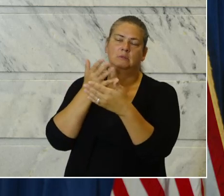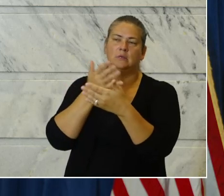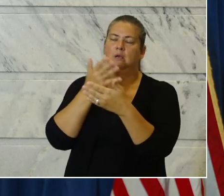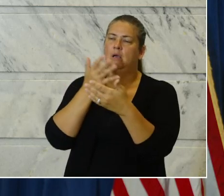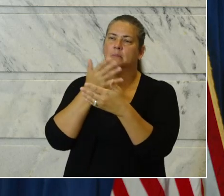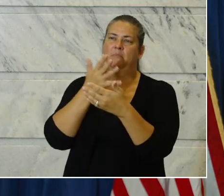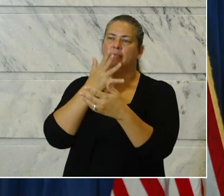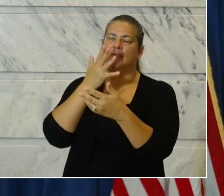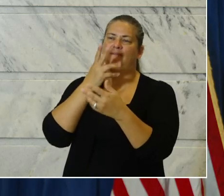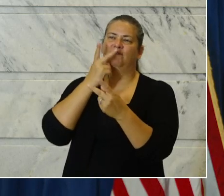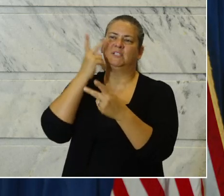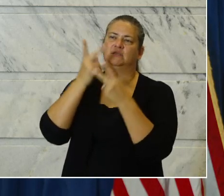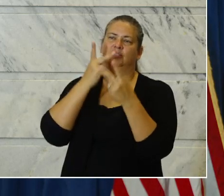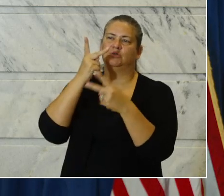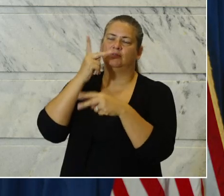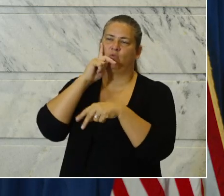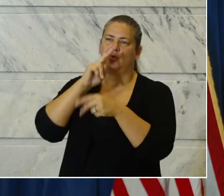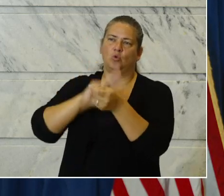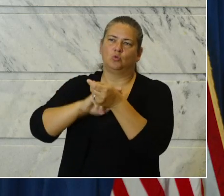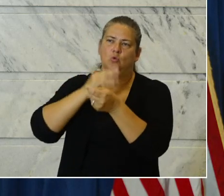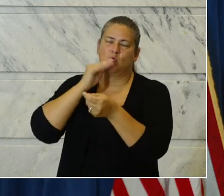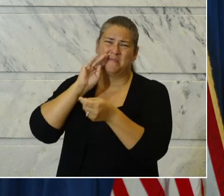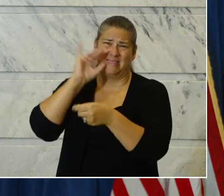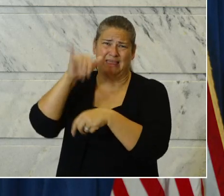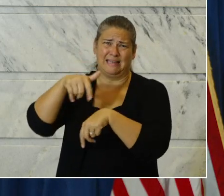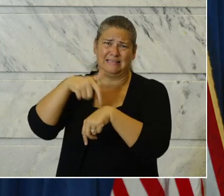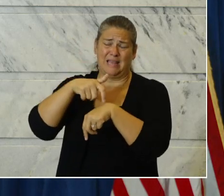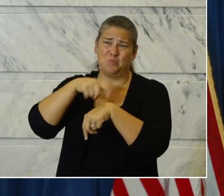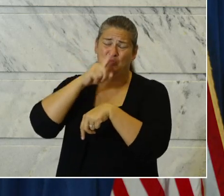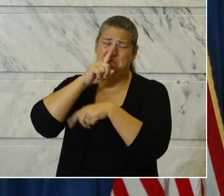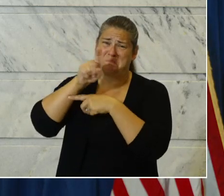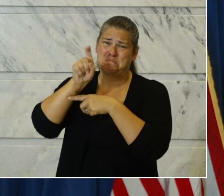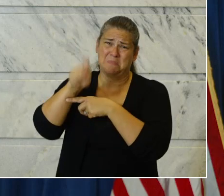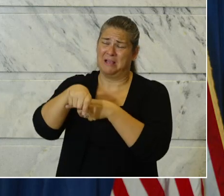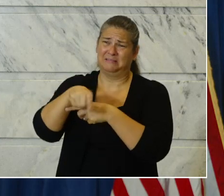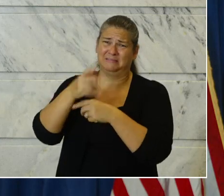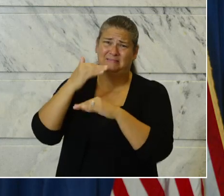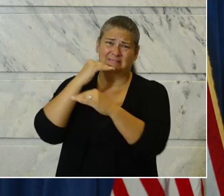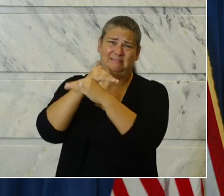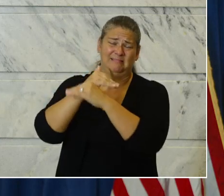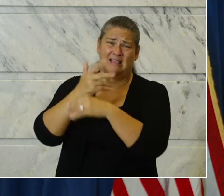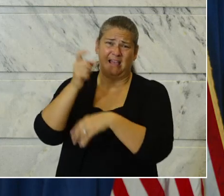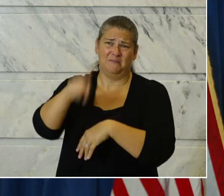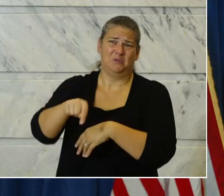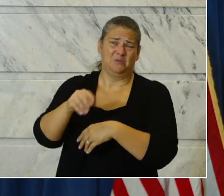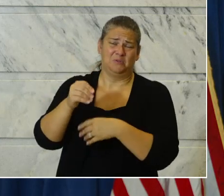about visitation at a time when it was absolutely necessary. I mean,